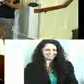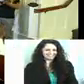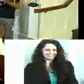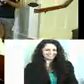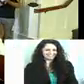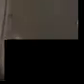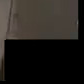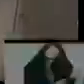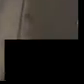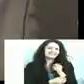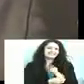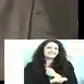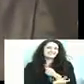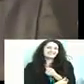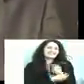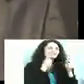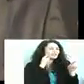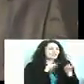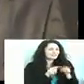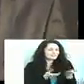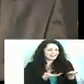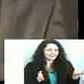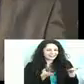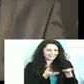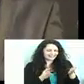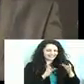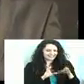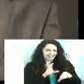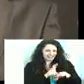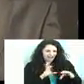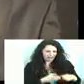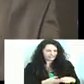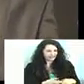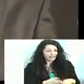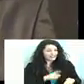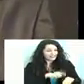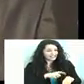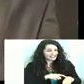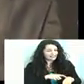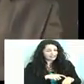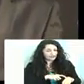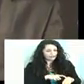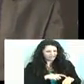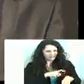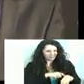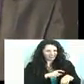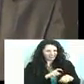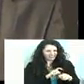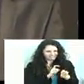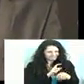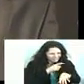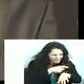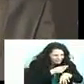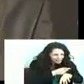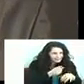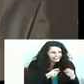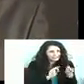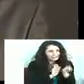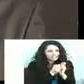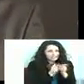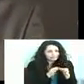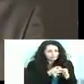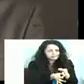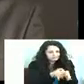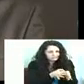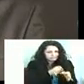Now, we always have an agreement in our congregation on the days when clocks either go forward or backwards. Whoever shows up at midday,